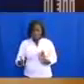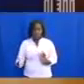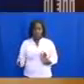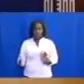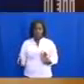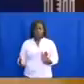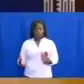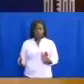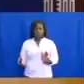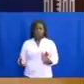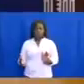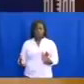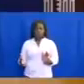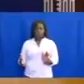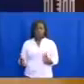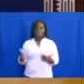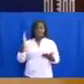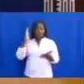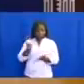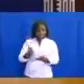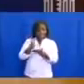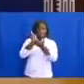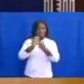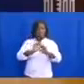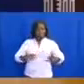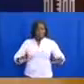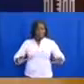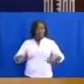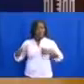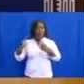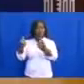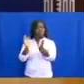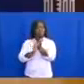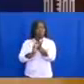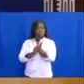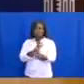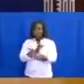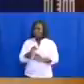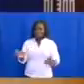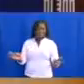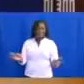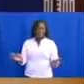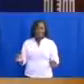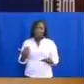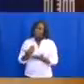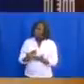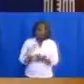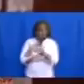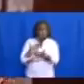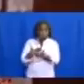wo ba ni ibaha wo bi fe high school ni saniko behi. Mi panya